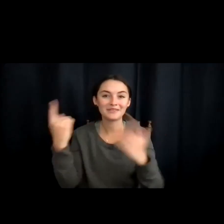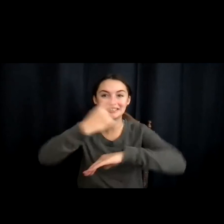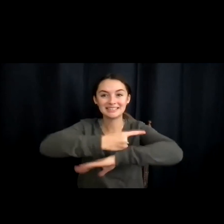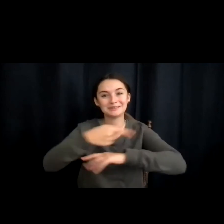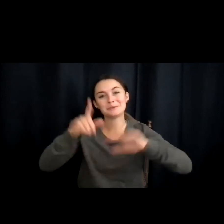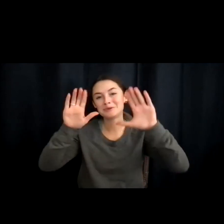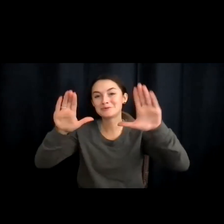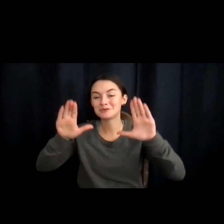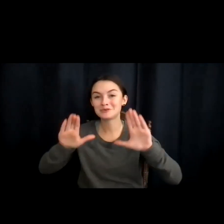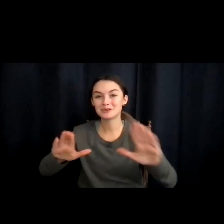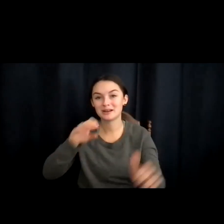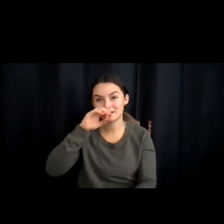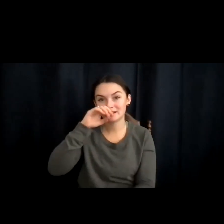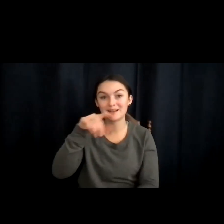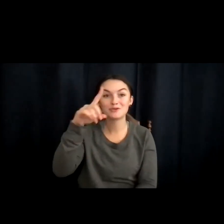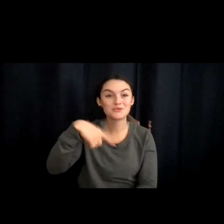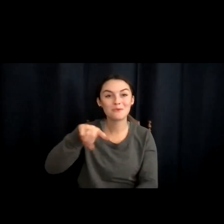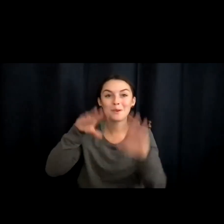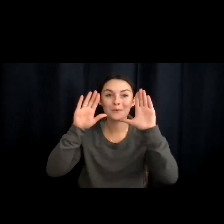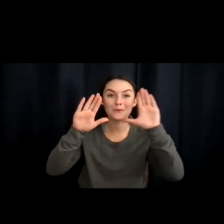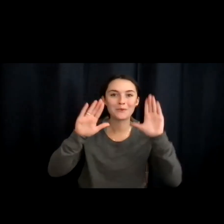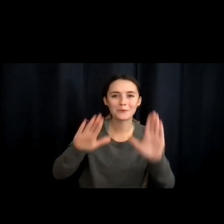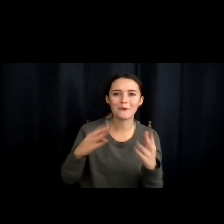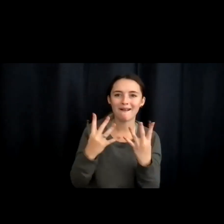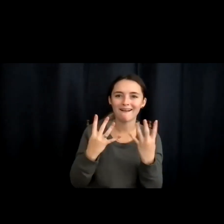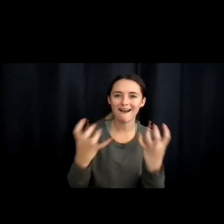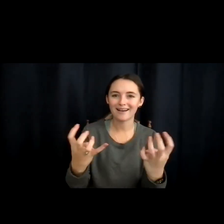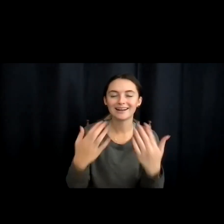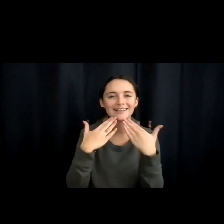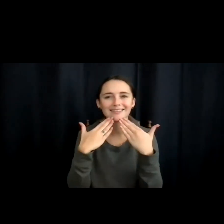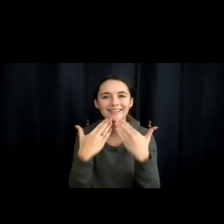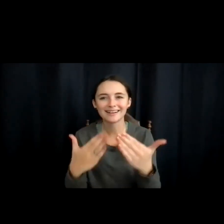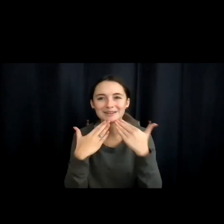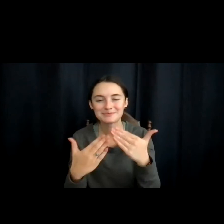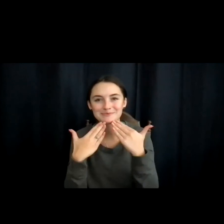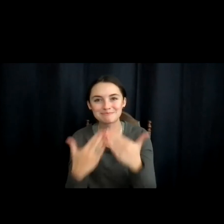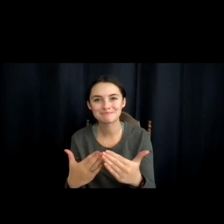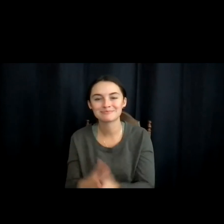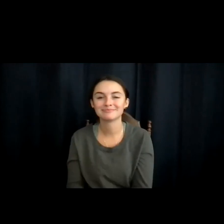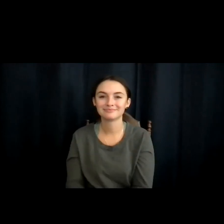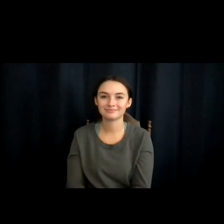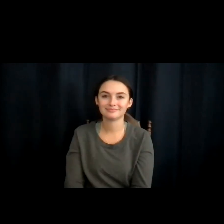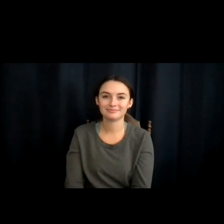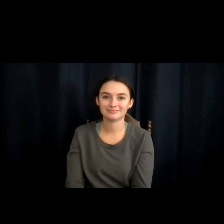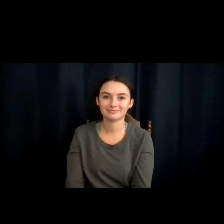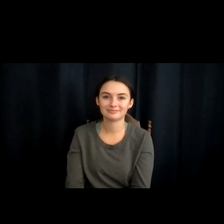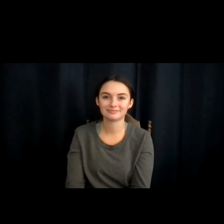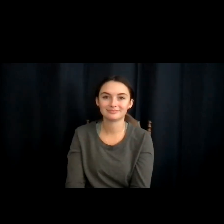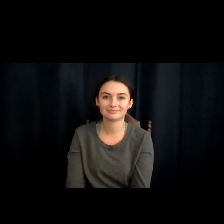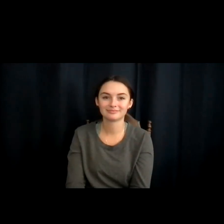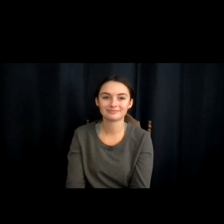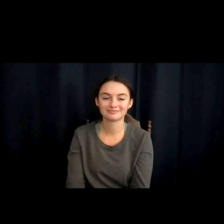and you all were a great audience. Thank you so much for being